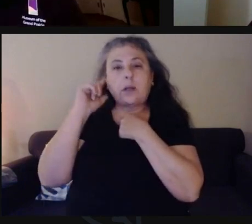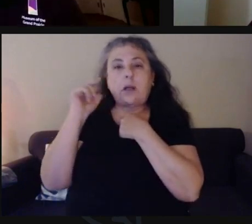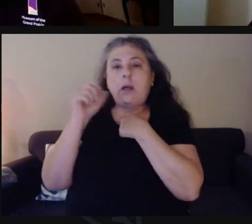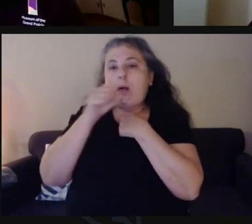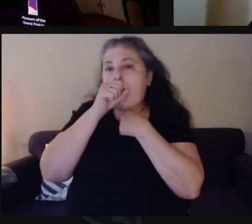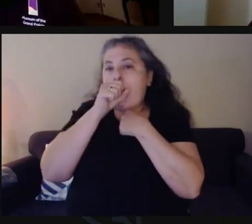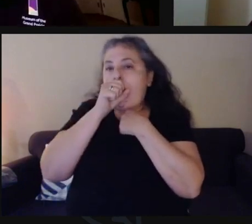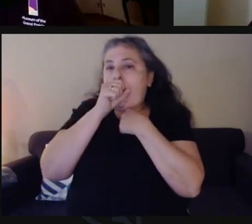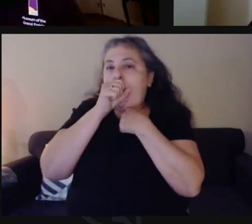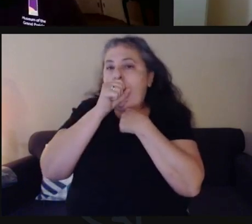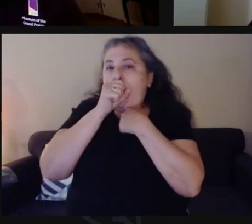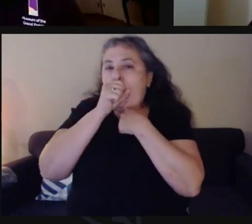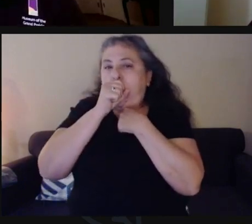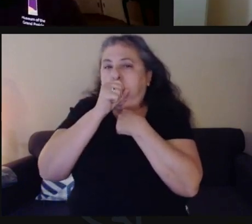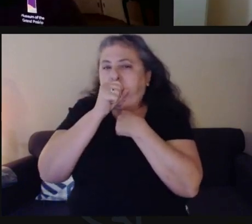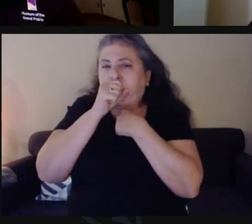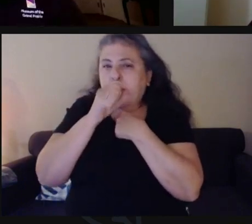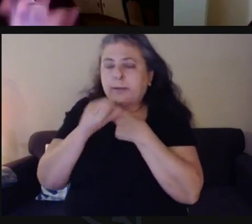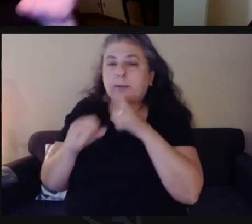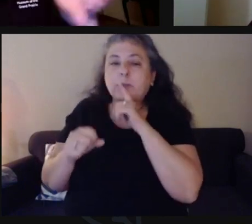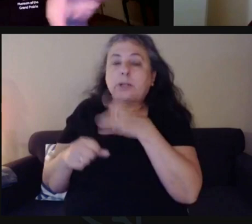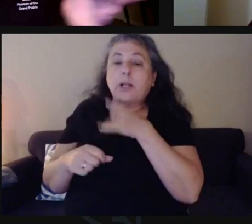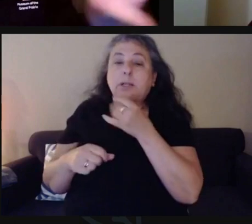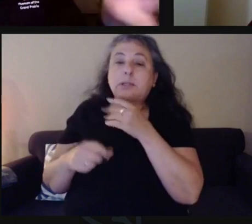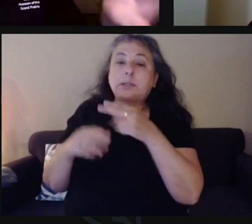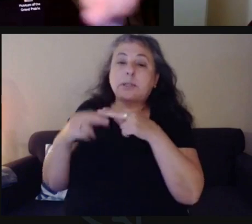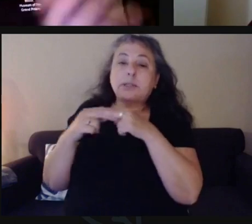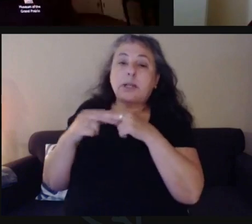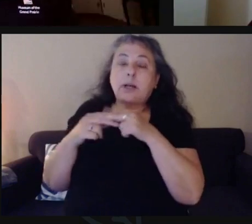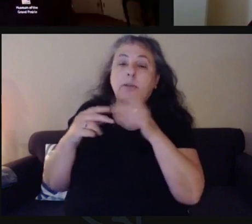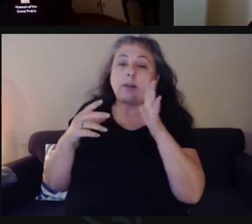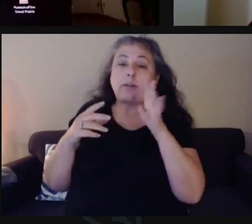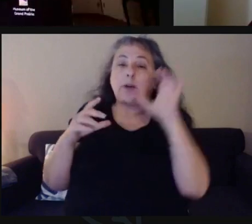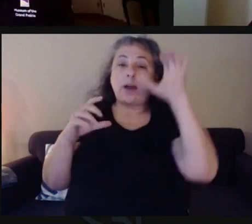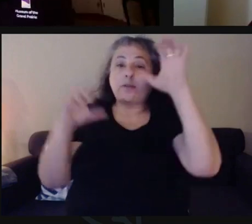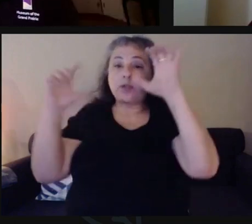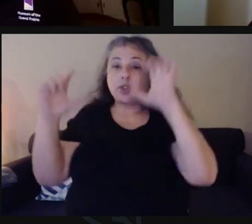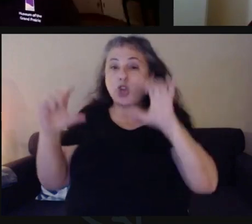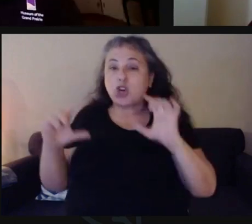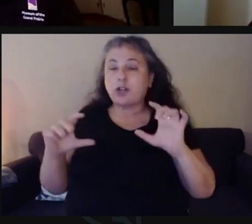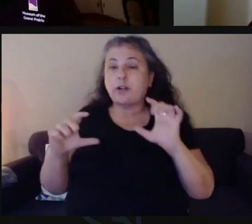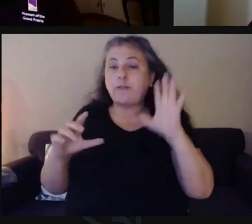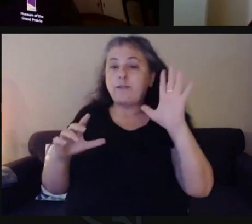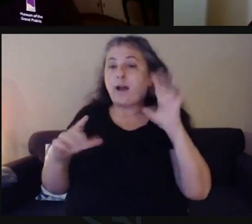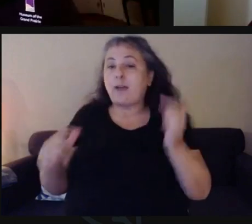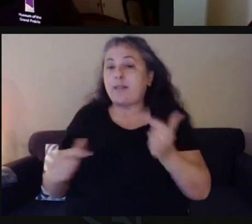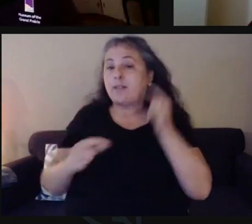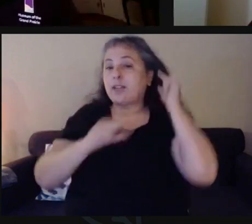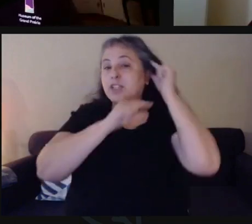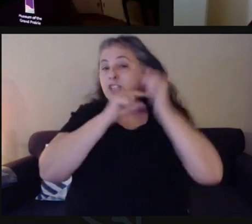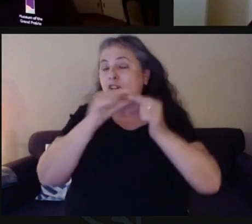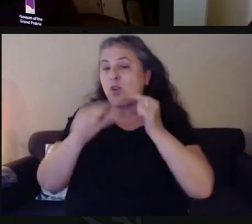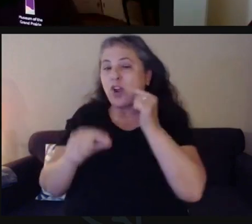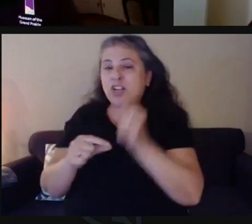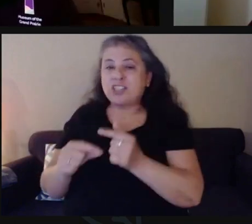I really liked the slide that you showed at the beginning with the five circles, and you talked about five living generations